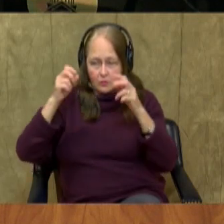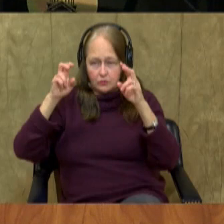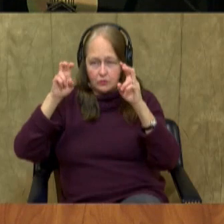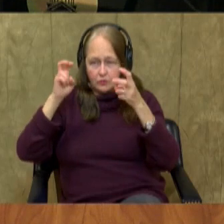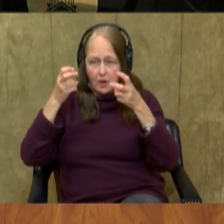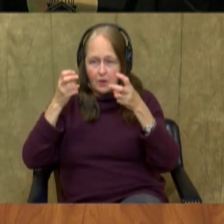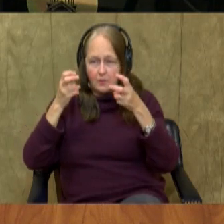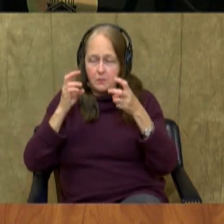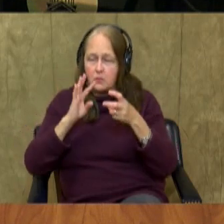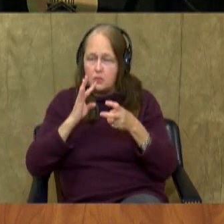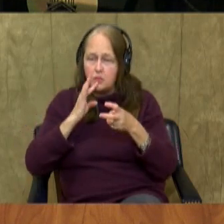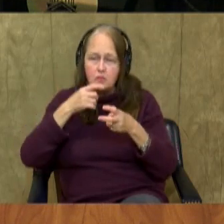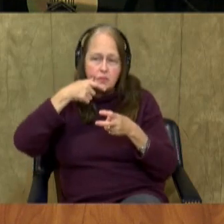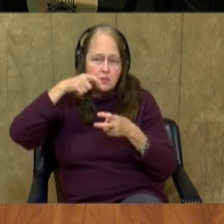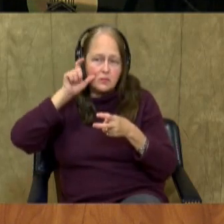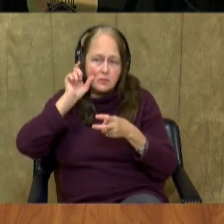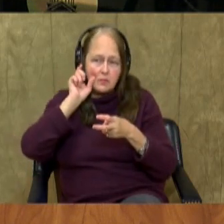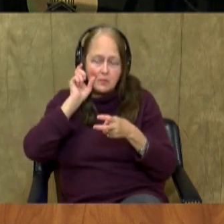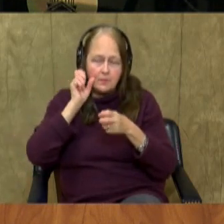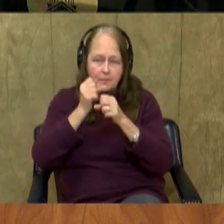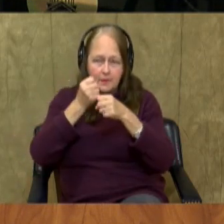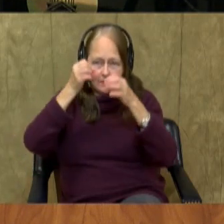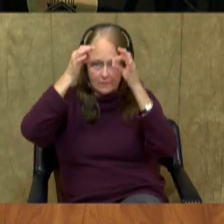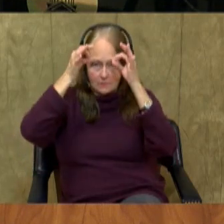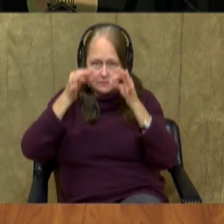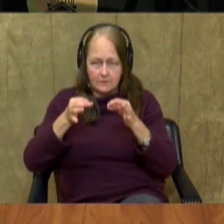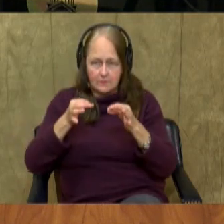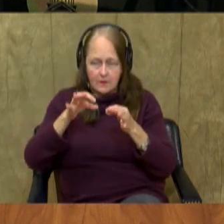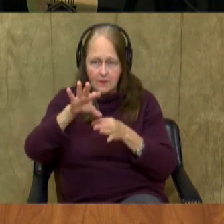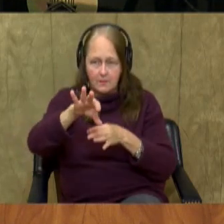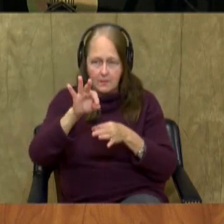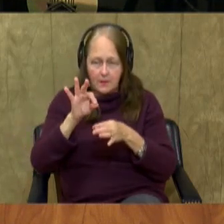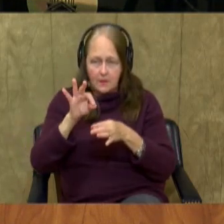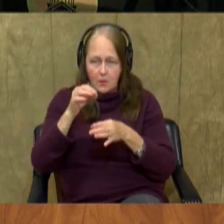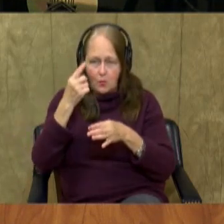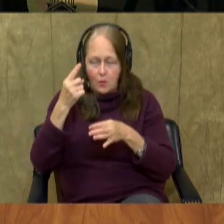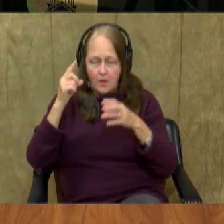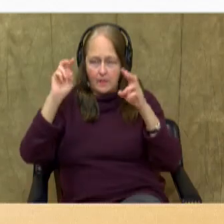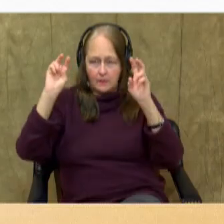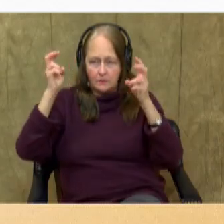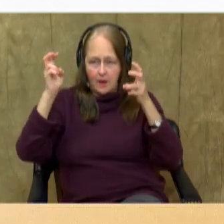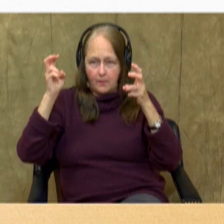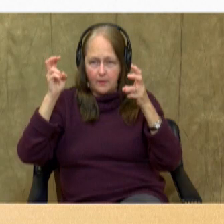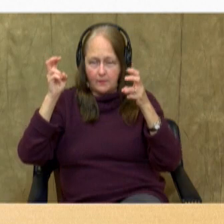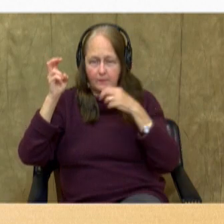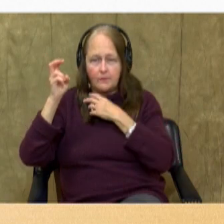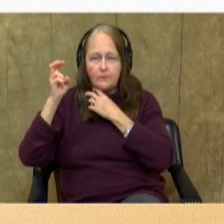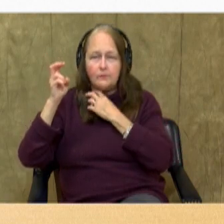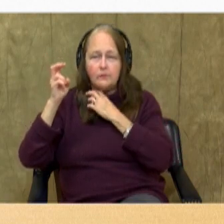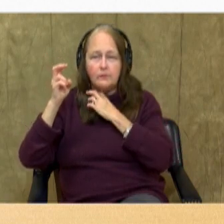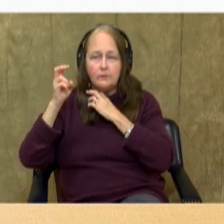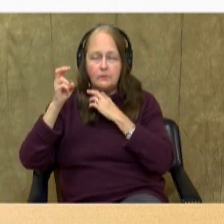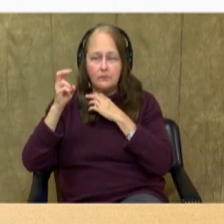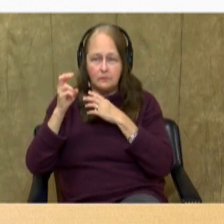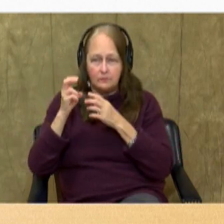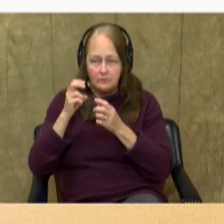we just went over. Make a decision. Pick one of those topics. I'm going to do one for